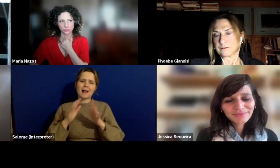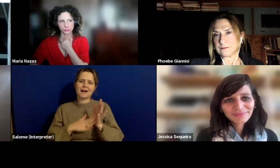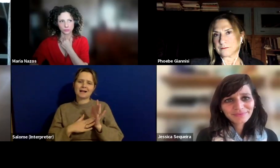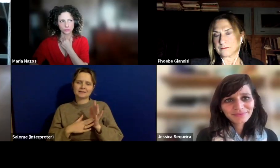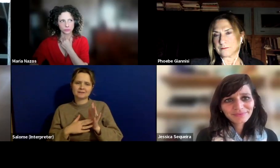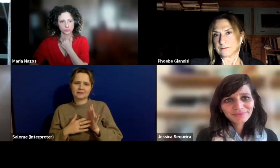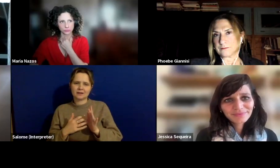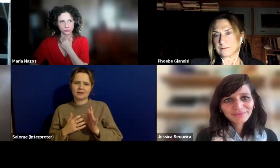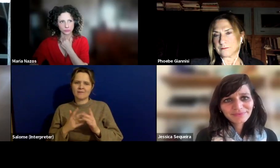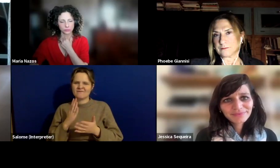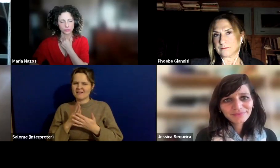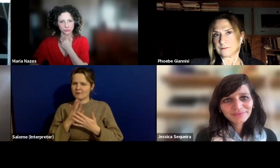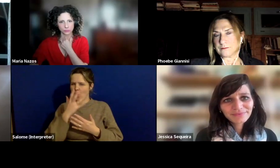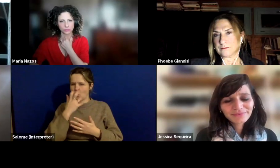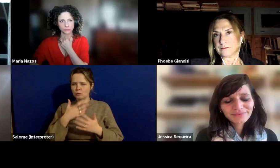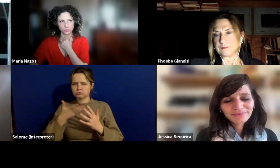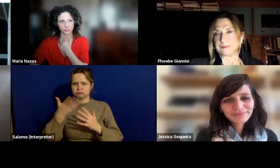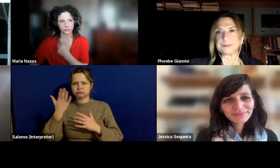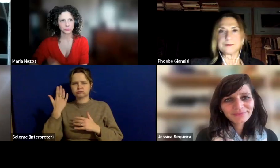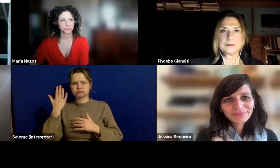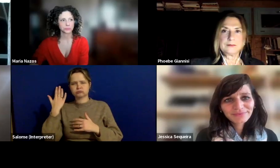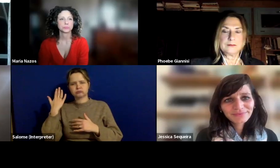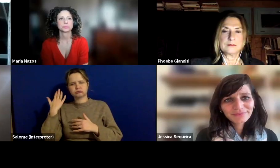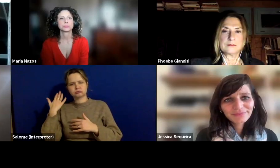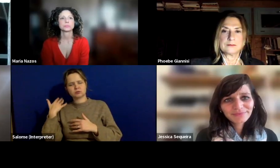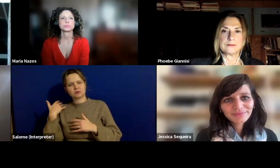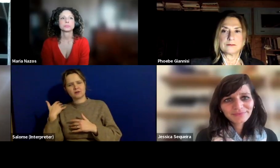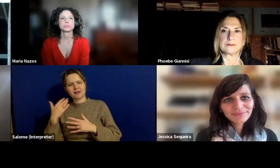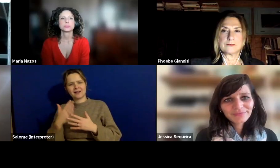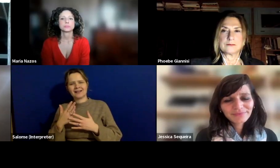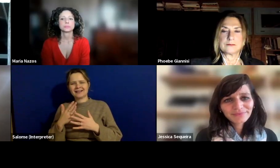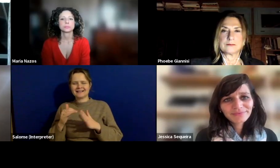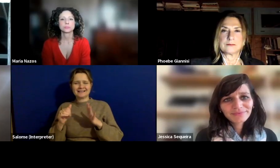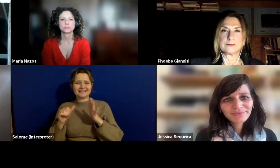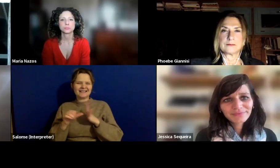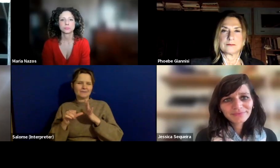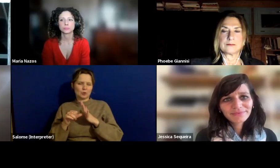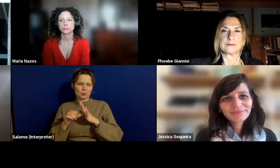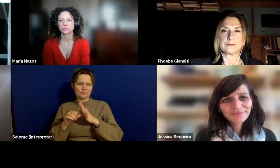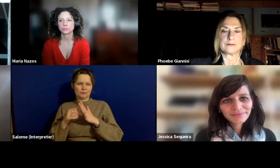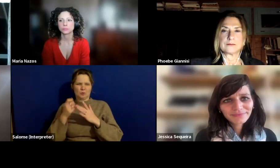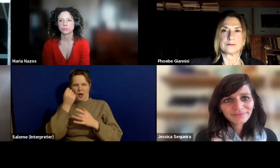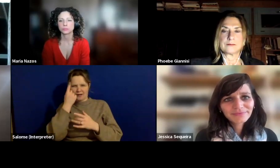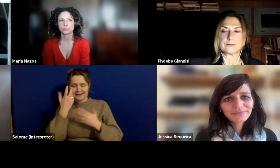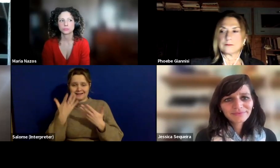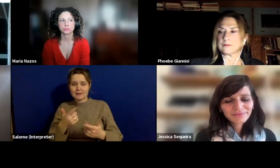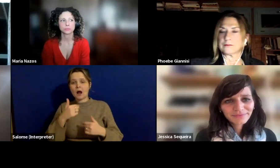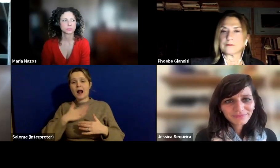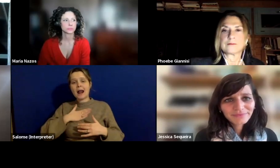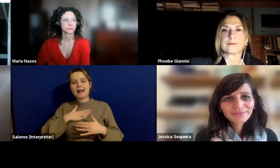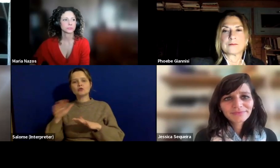old, very, maybe difficult to be read today, but I like the rhythm. And